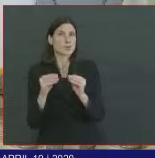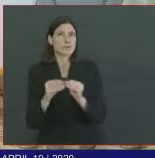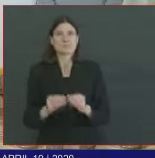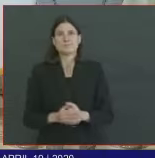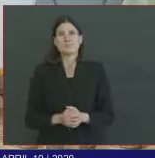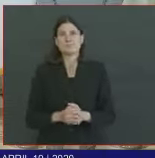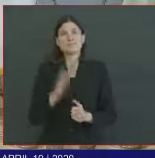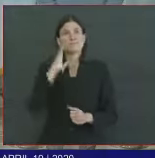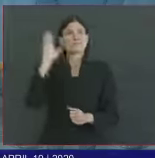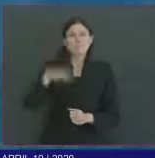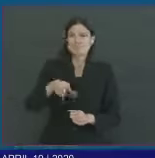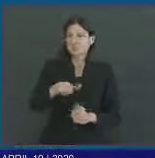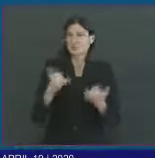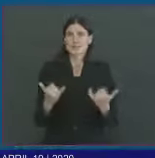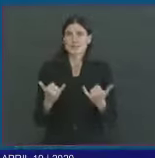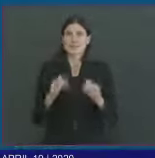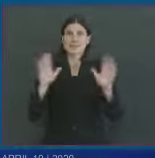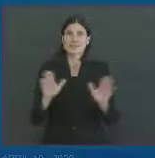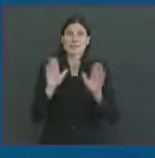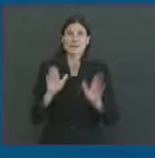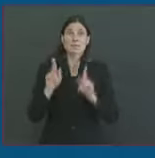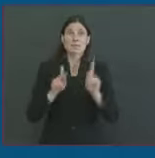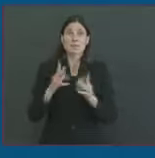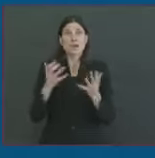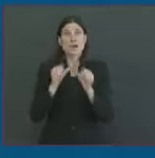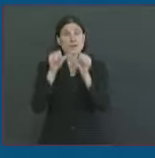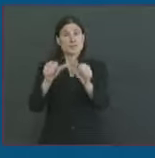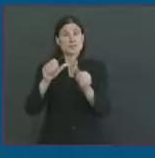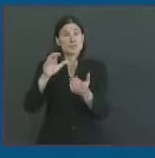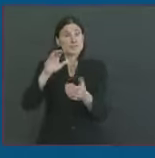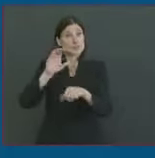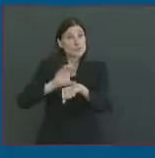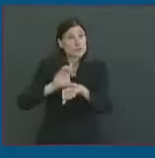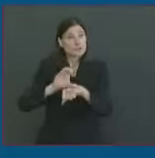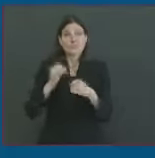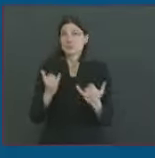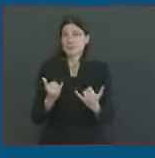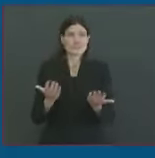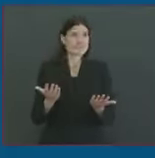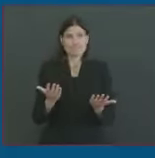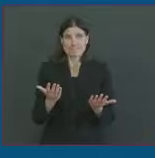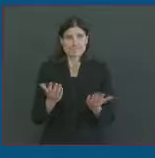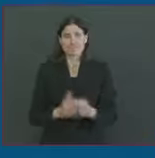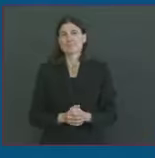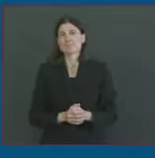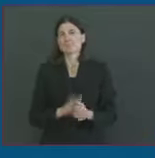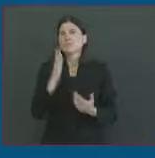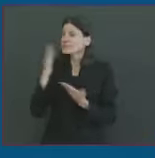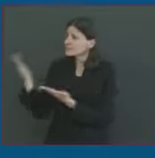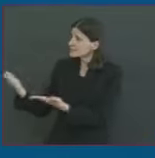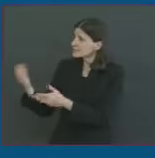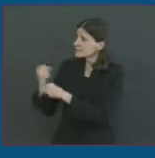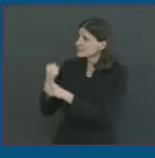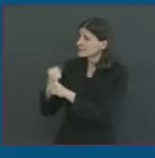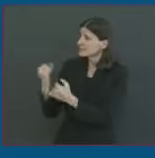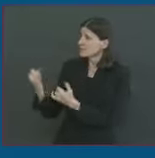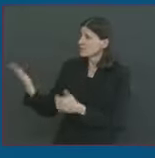numbers on the screen. They're going up, but not nearly as fast as we would have thought. At this point,